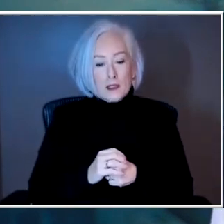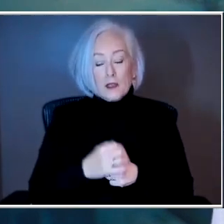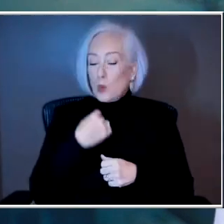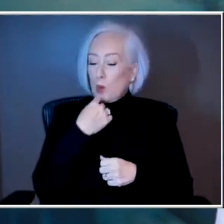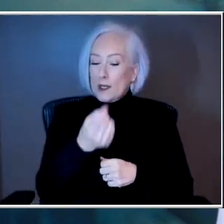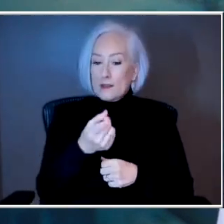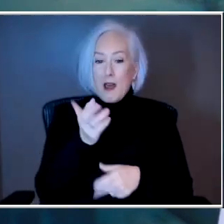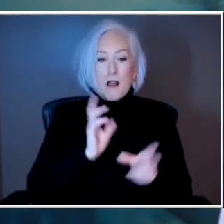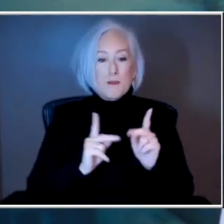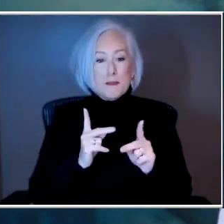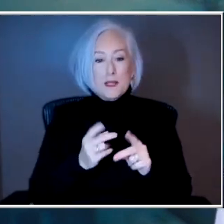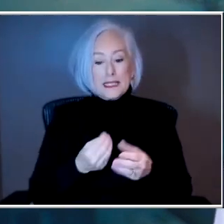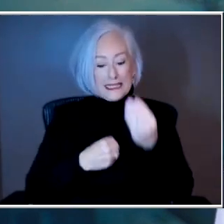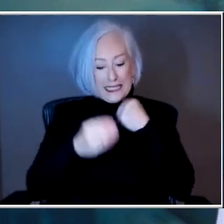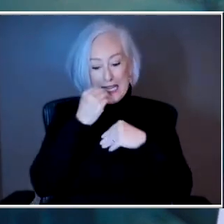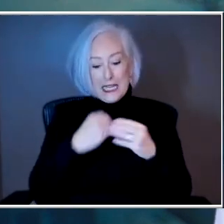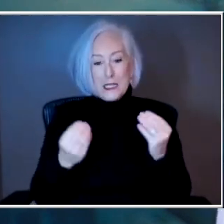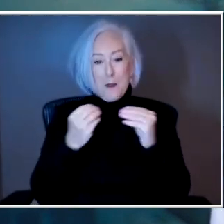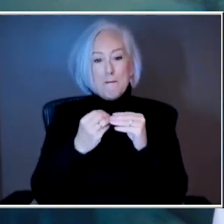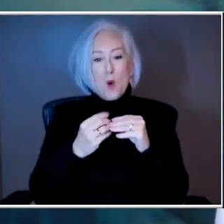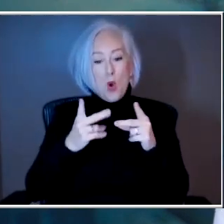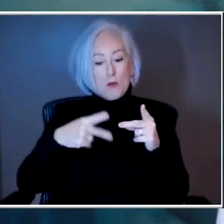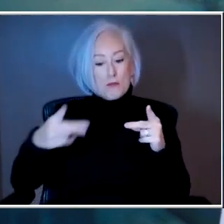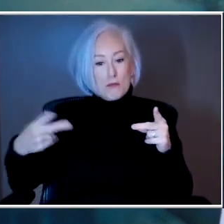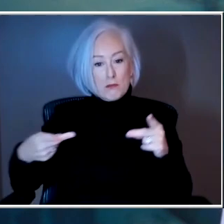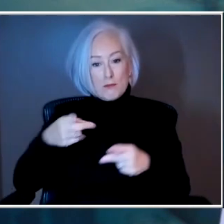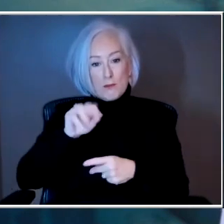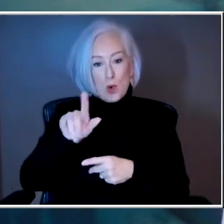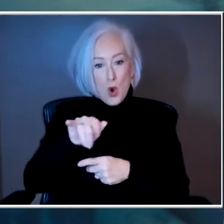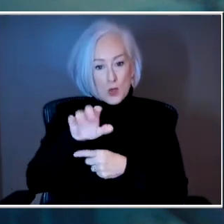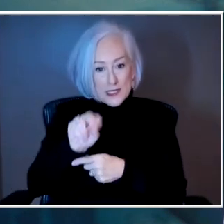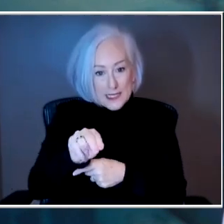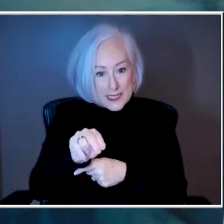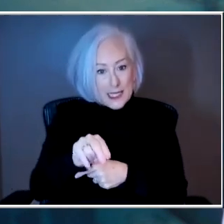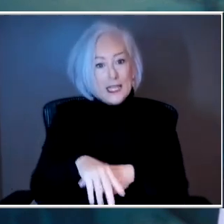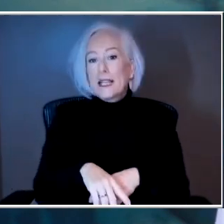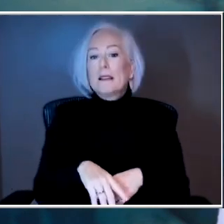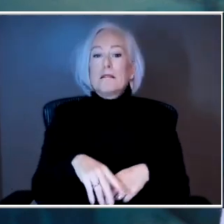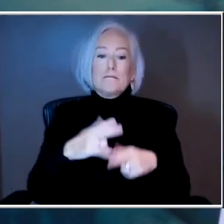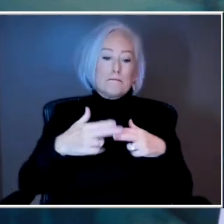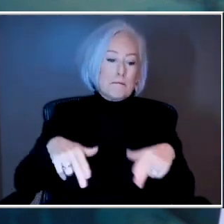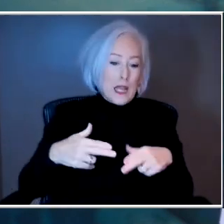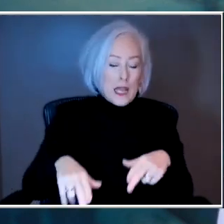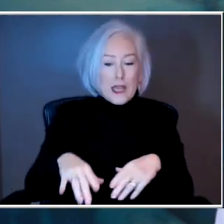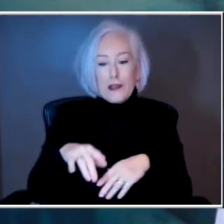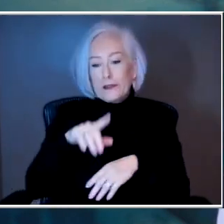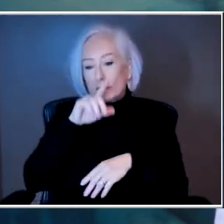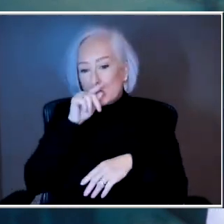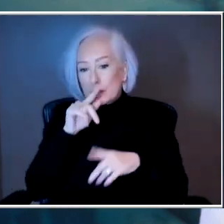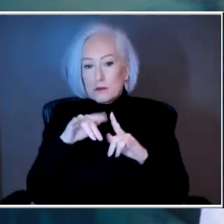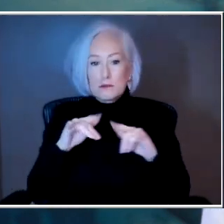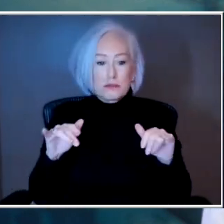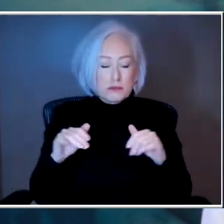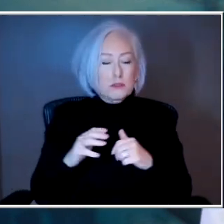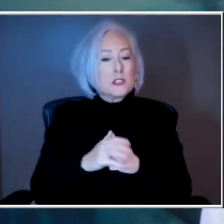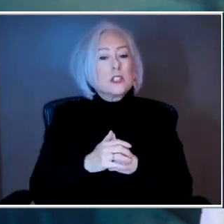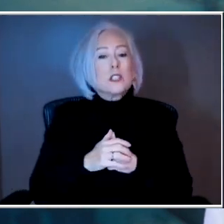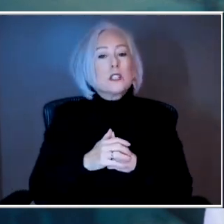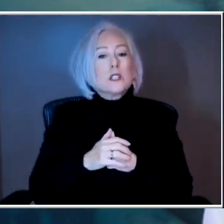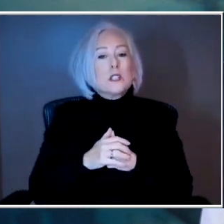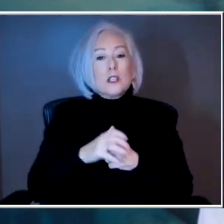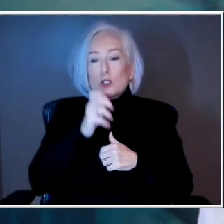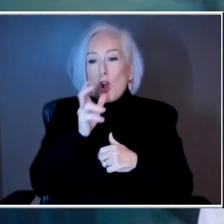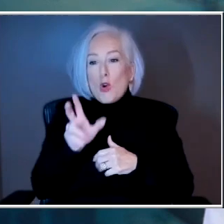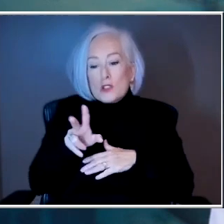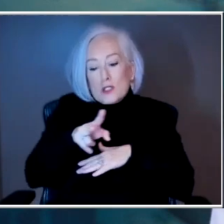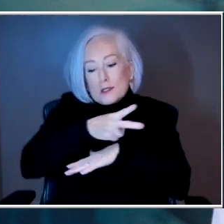protein intake, keep walking around, don't just kind of curl into a ball. You want to do your regular routine. If you have to get up and make something to eat,